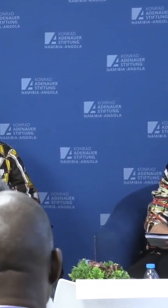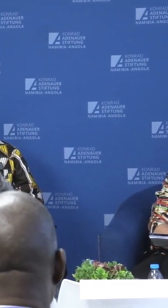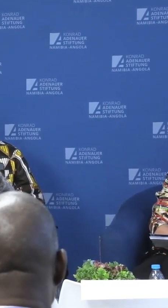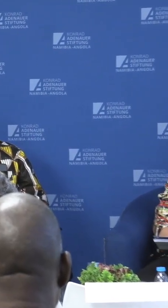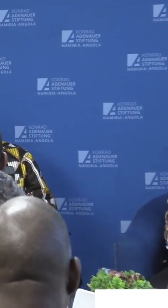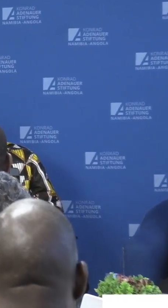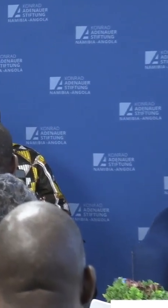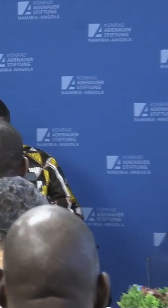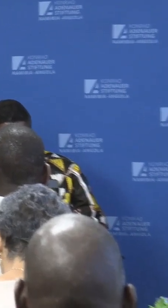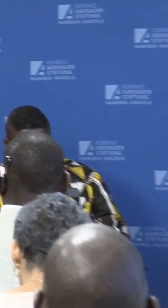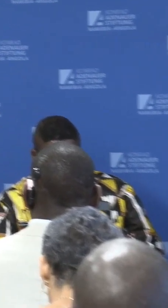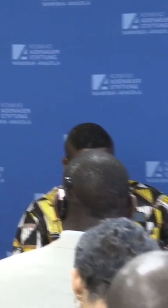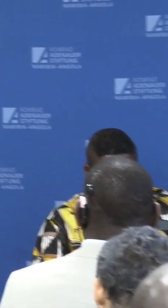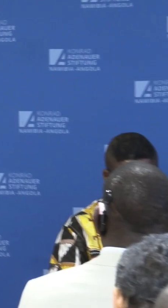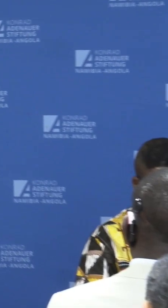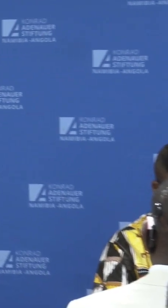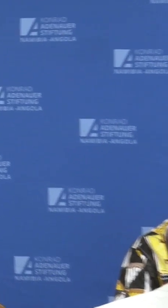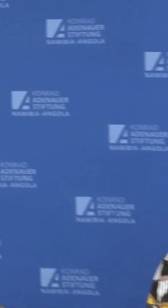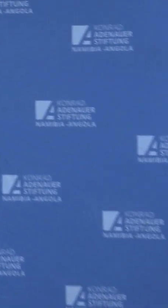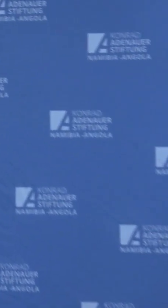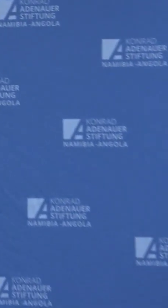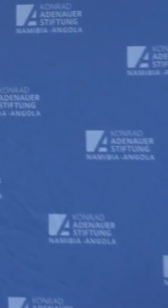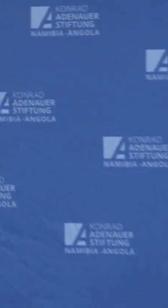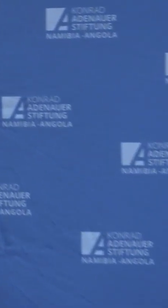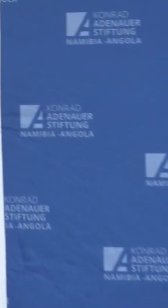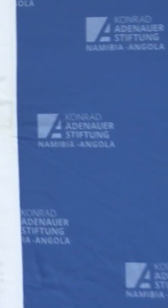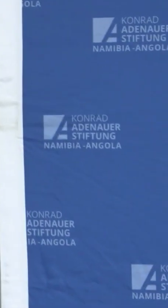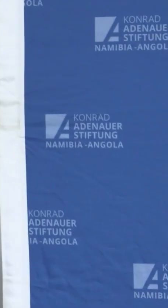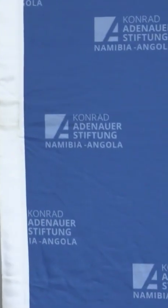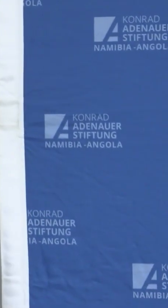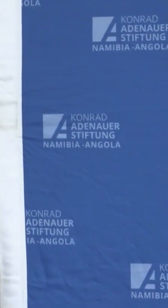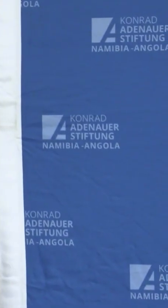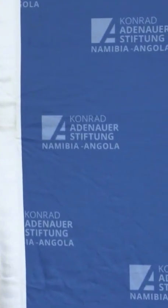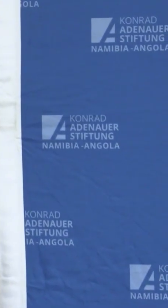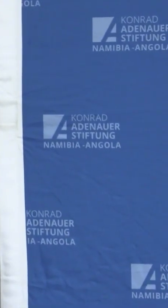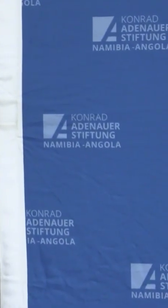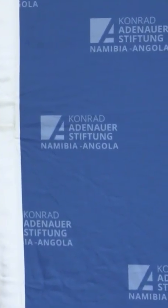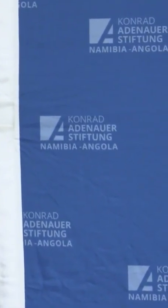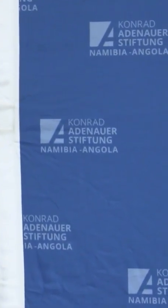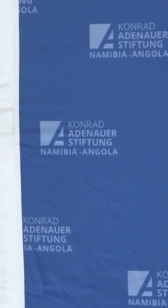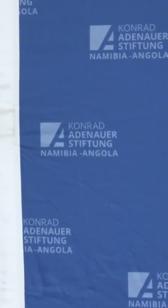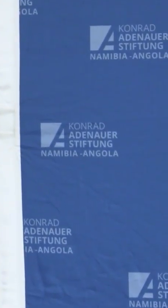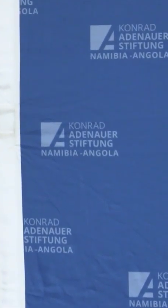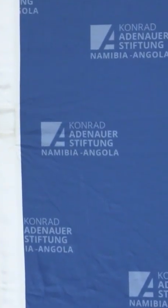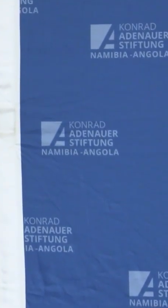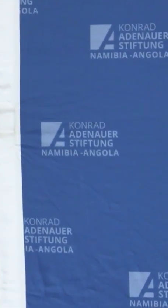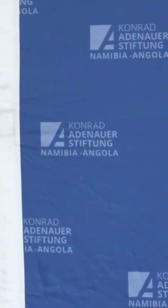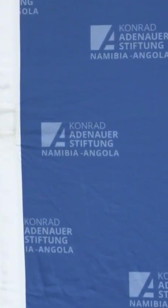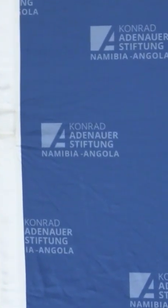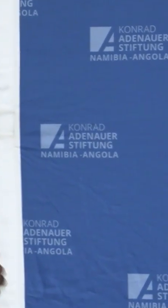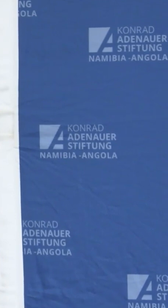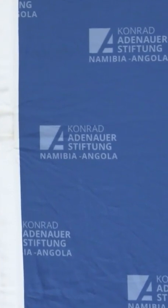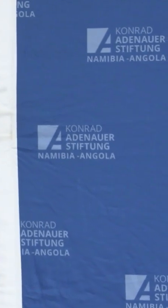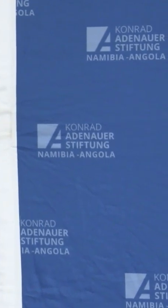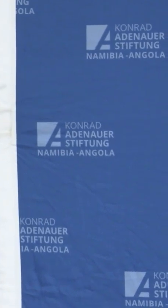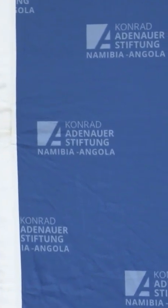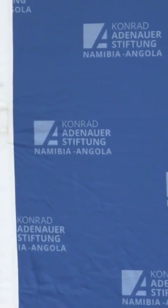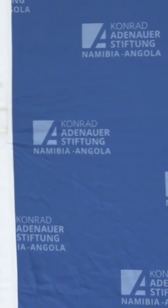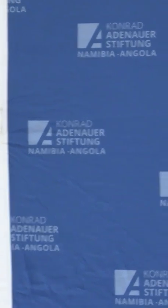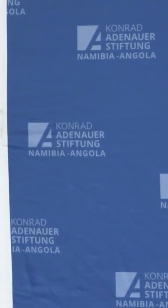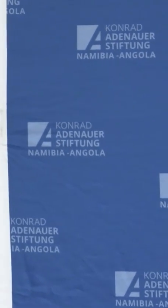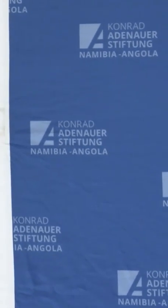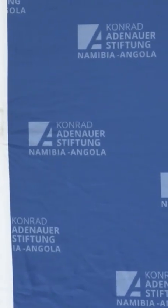left. May I now first introduce the panel, and then before that we can move on with the program. To my immediate